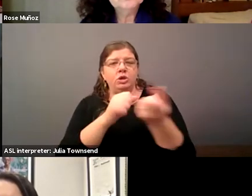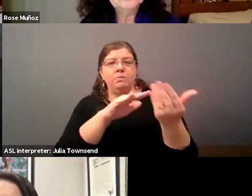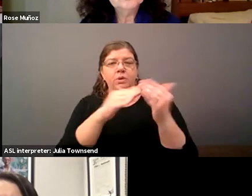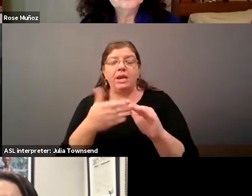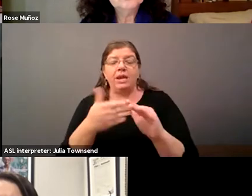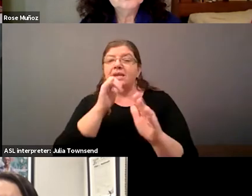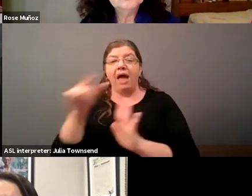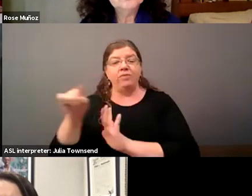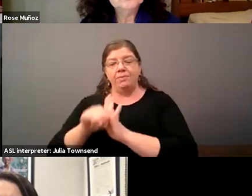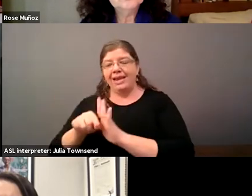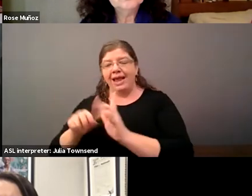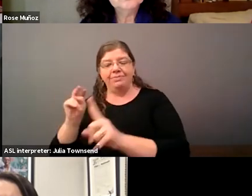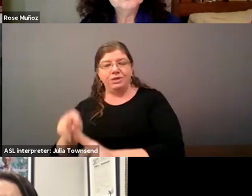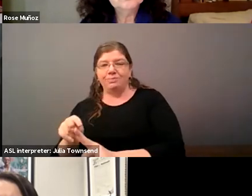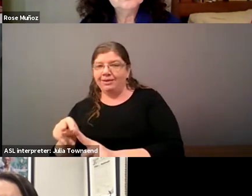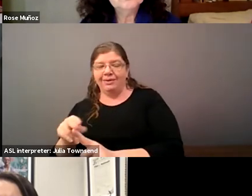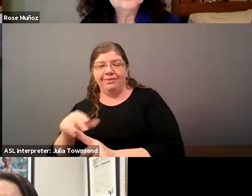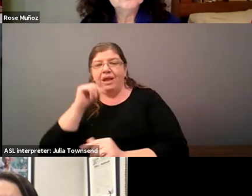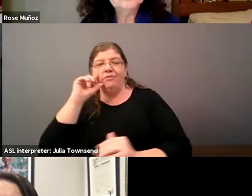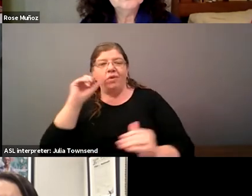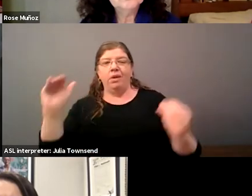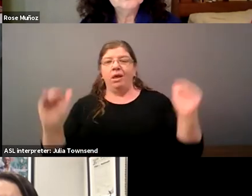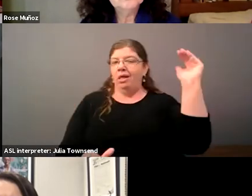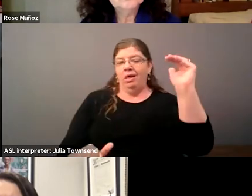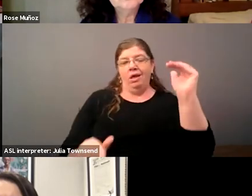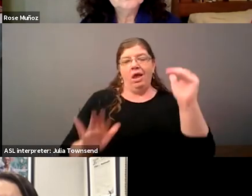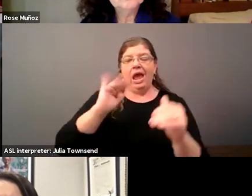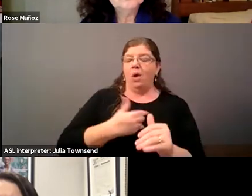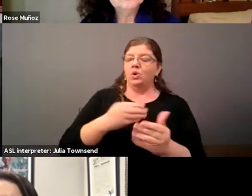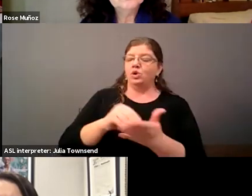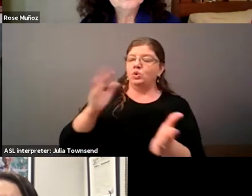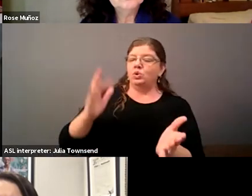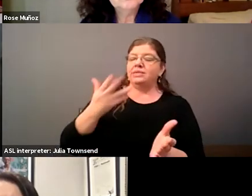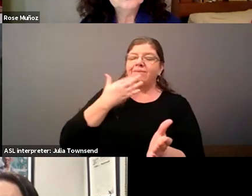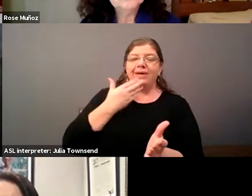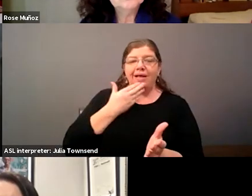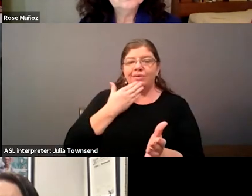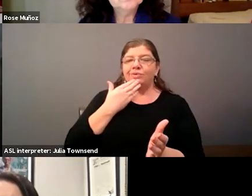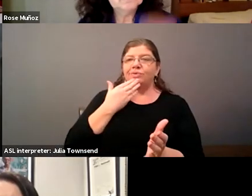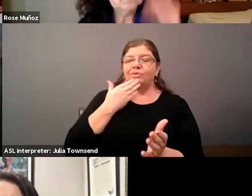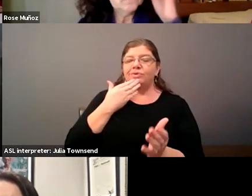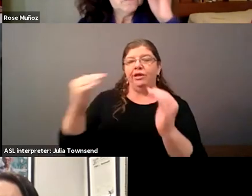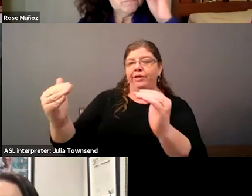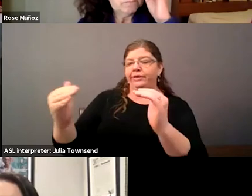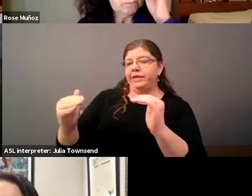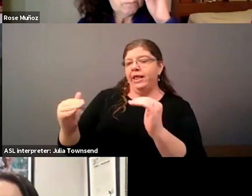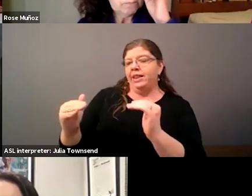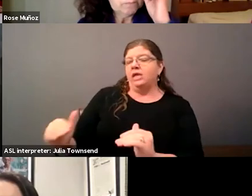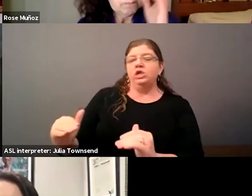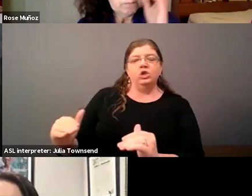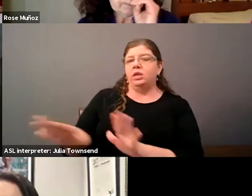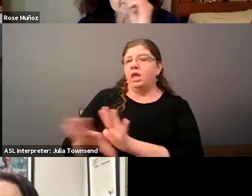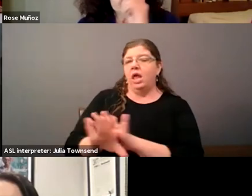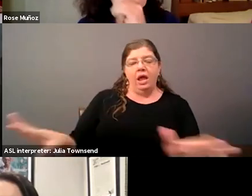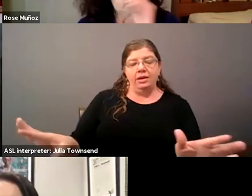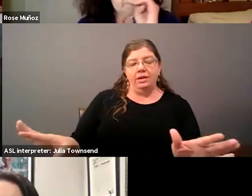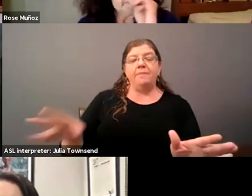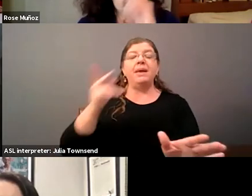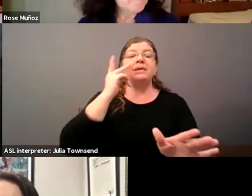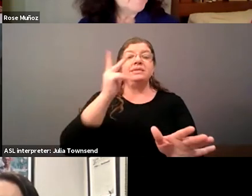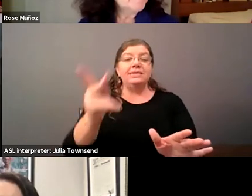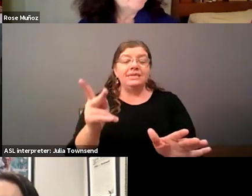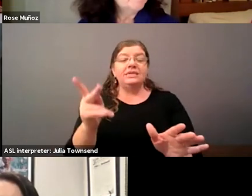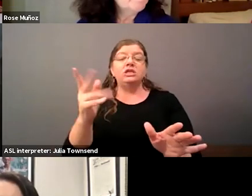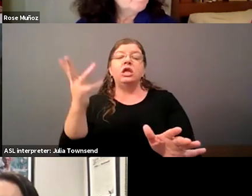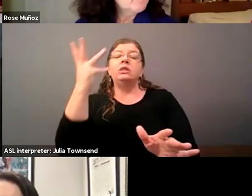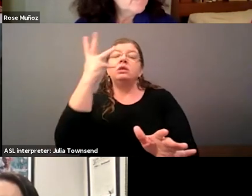perspective not from a perspective that sees our students of colors students of color as lesser than but it sees the